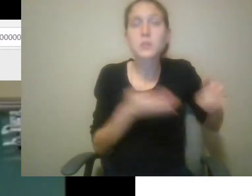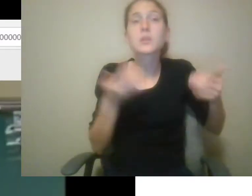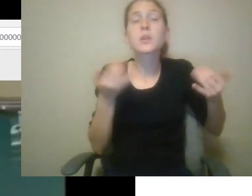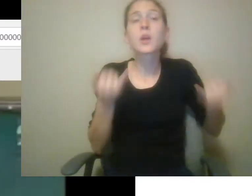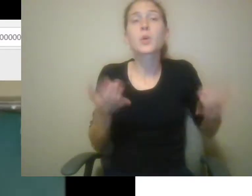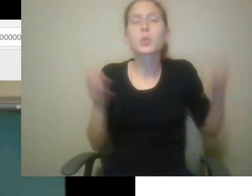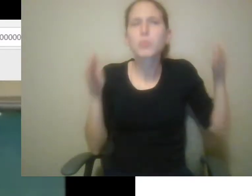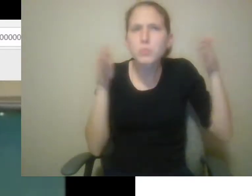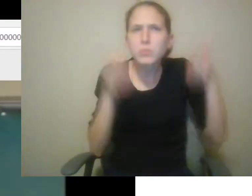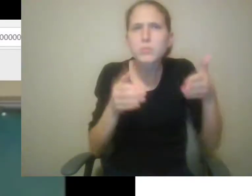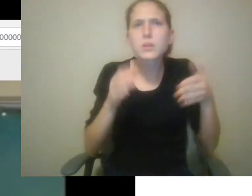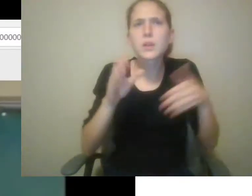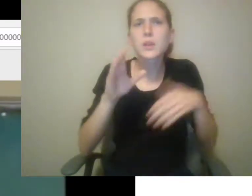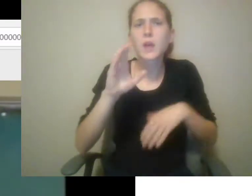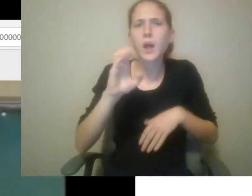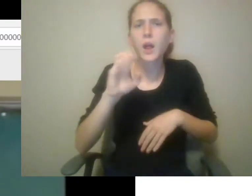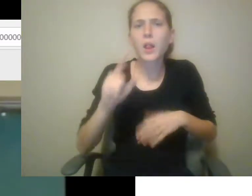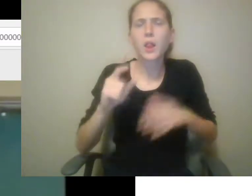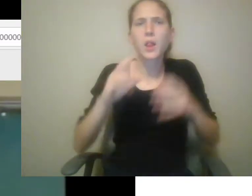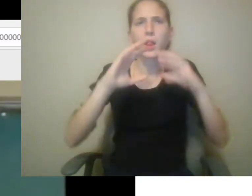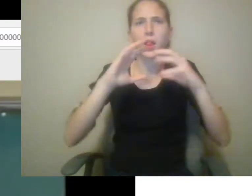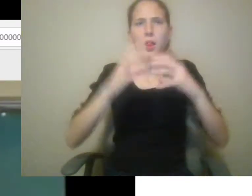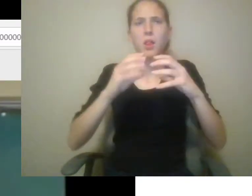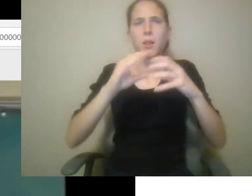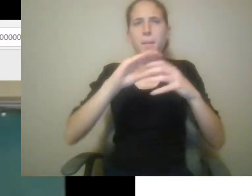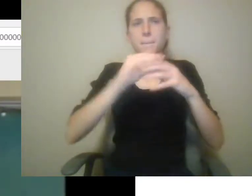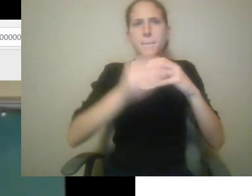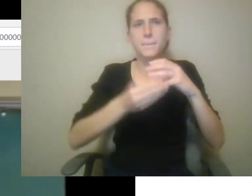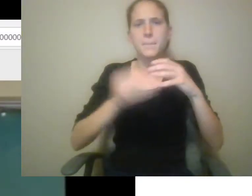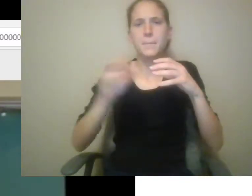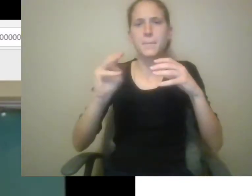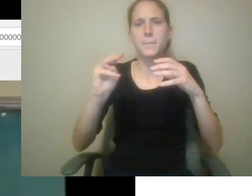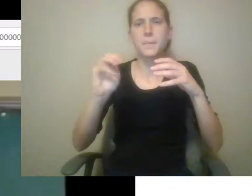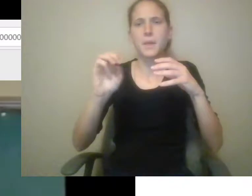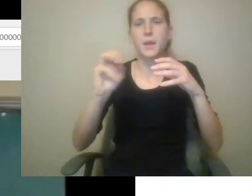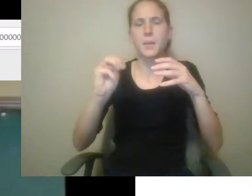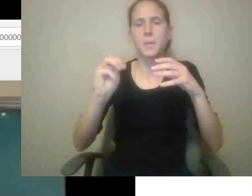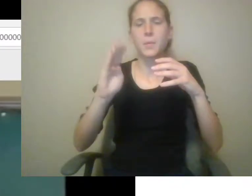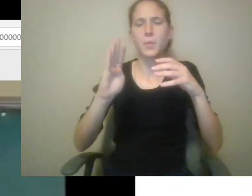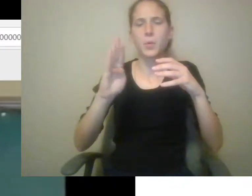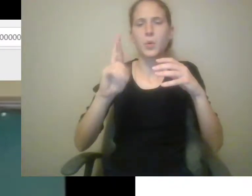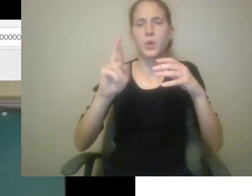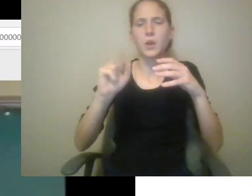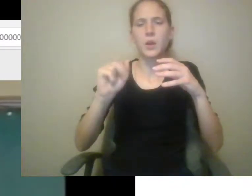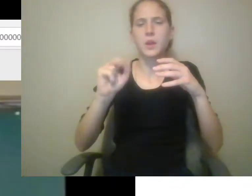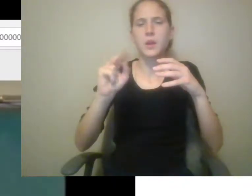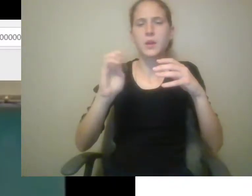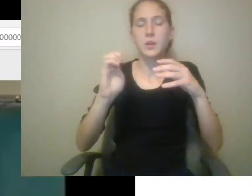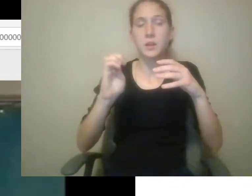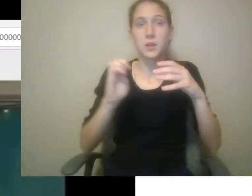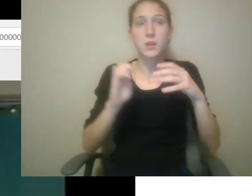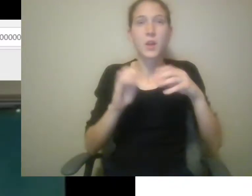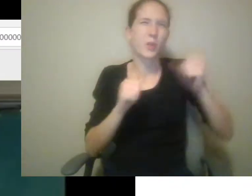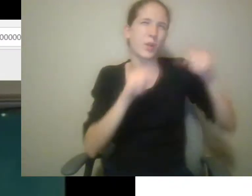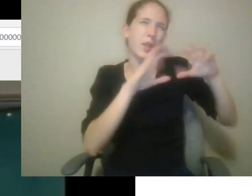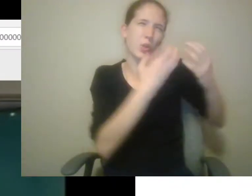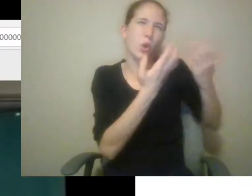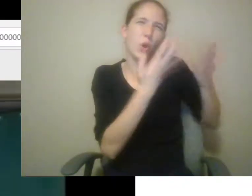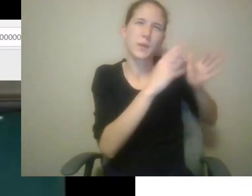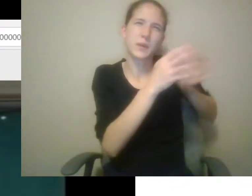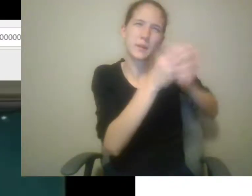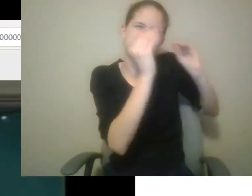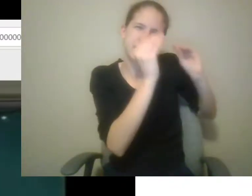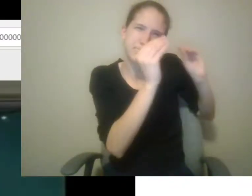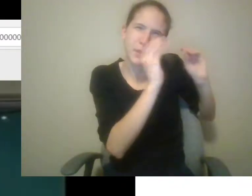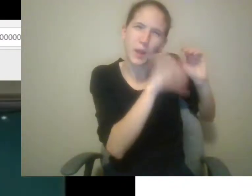already had one group discuss the cell membrane with us. And then get into the idea of this